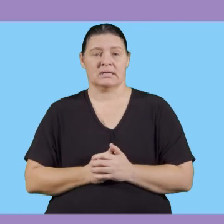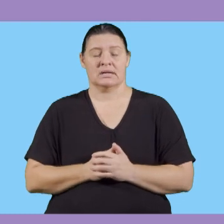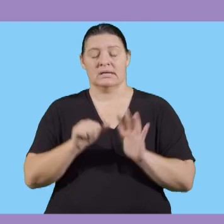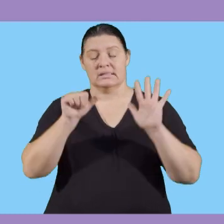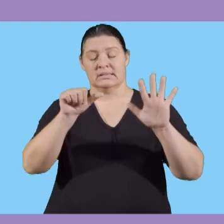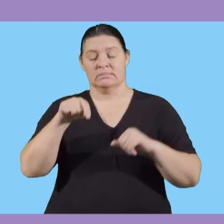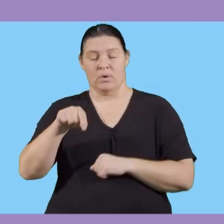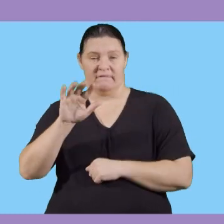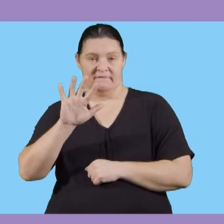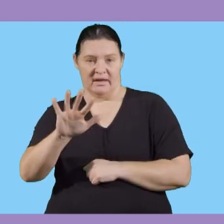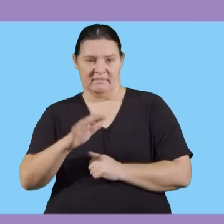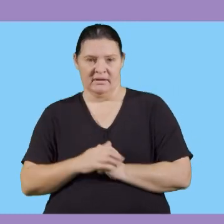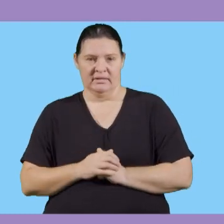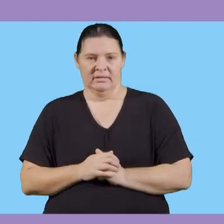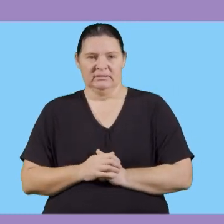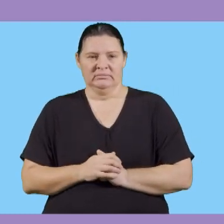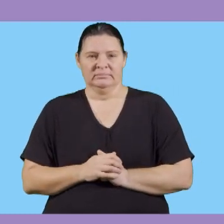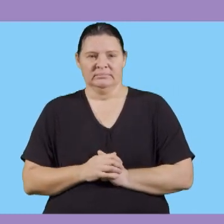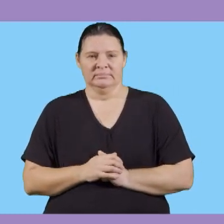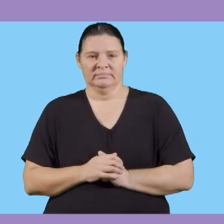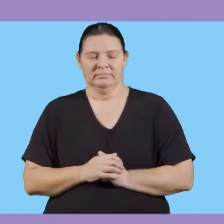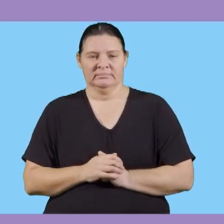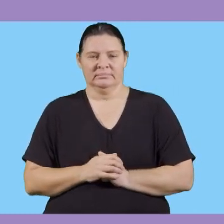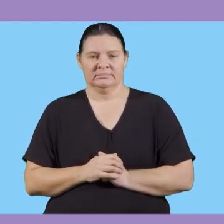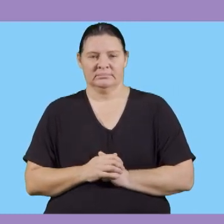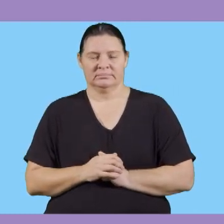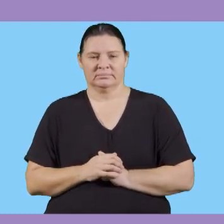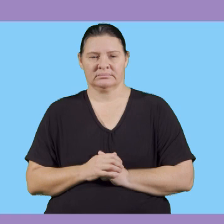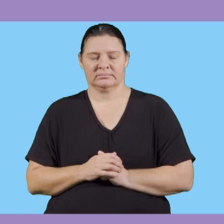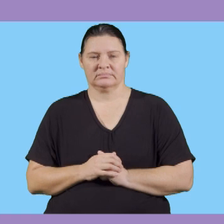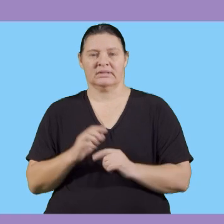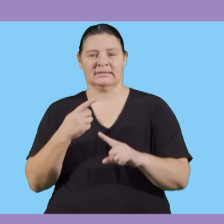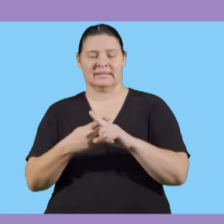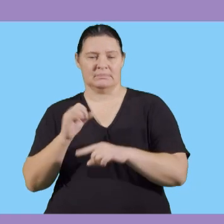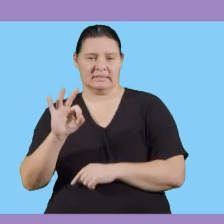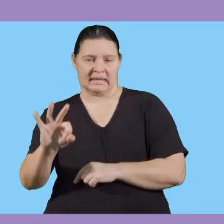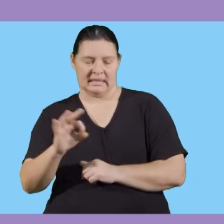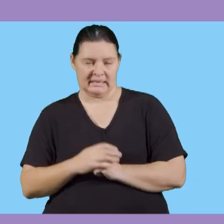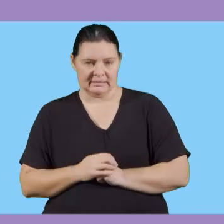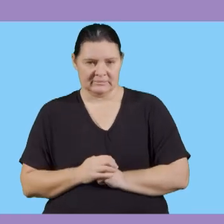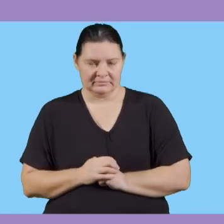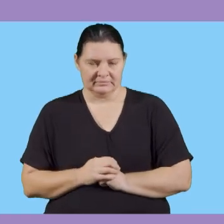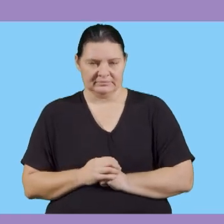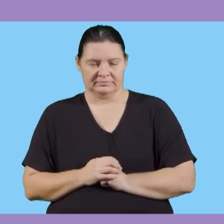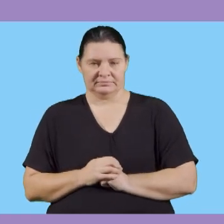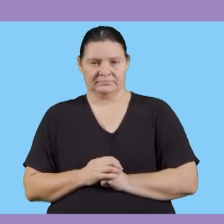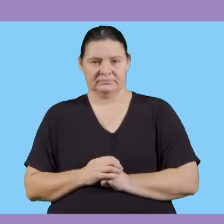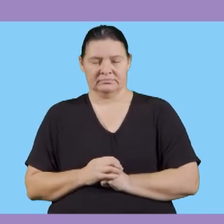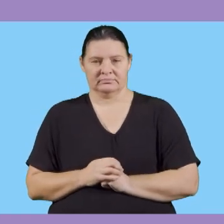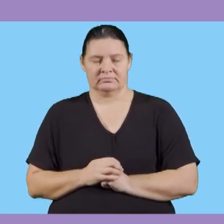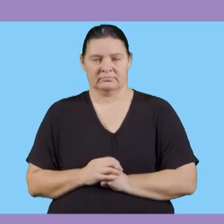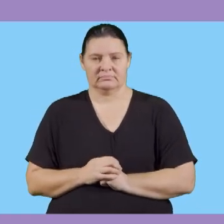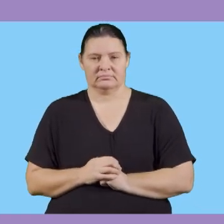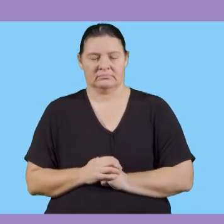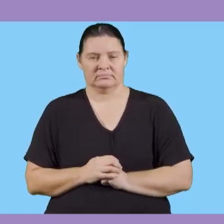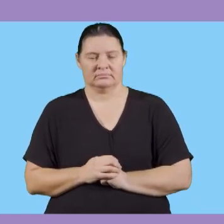are going to multiply this by the rate, which is 6.5. And then we are also going to multiply